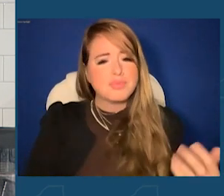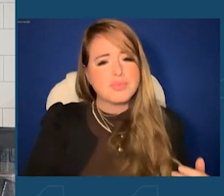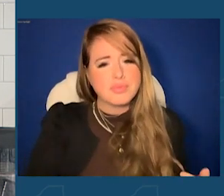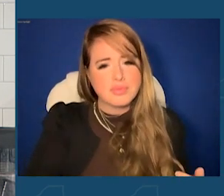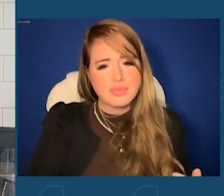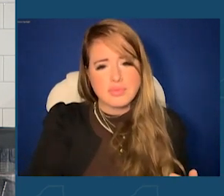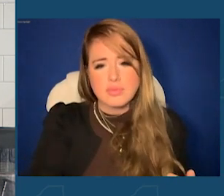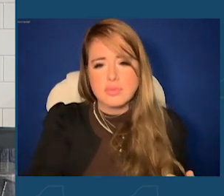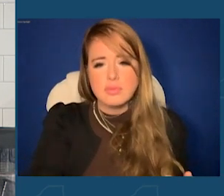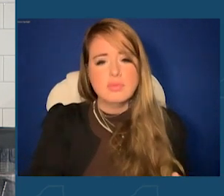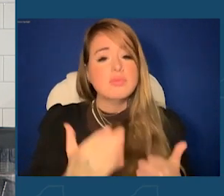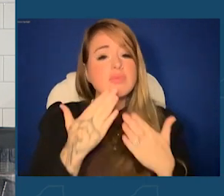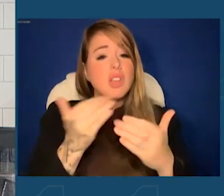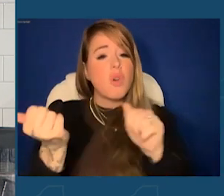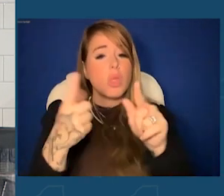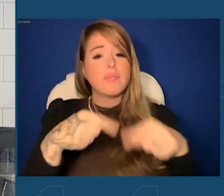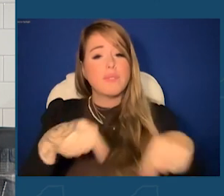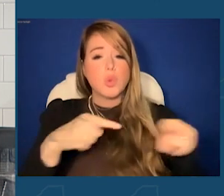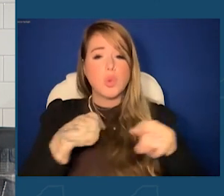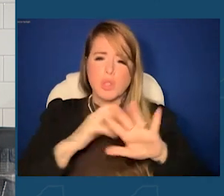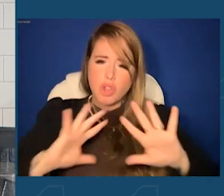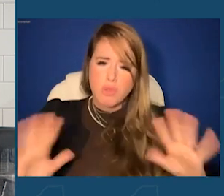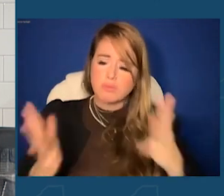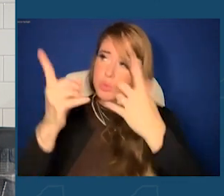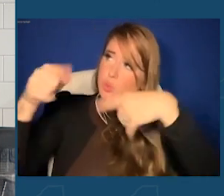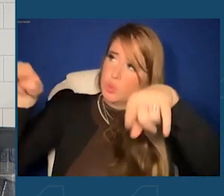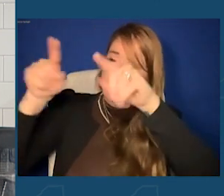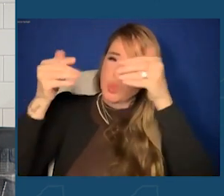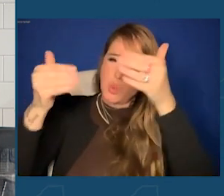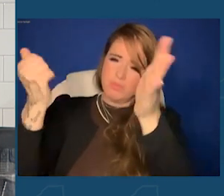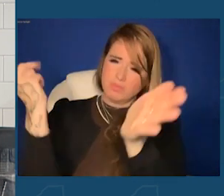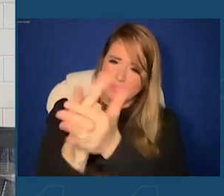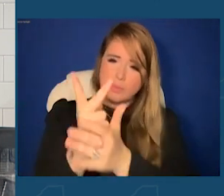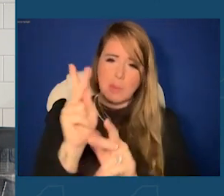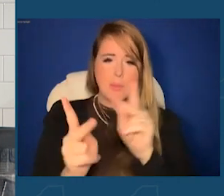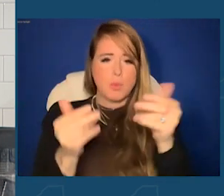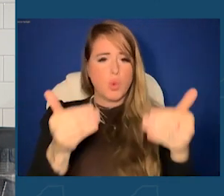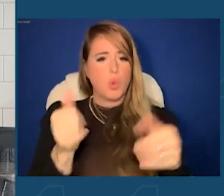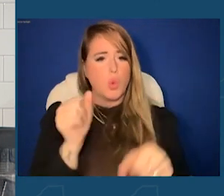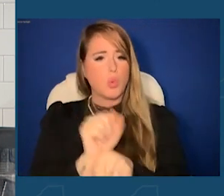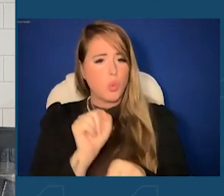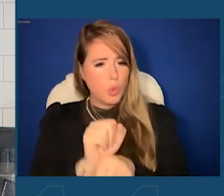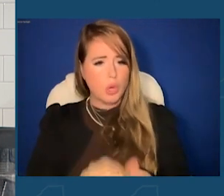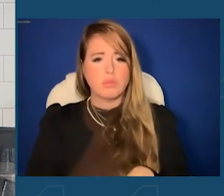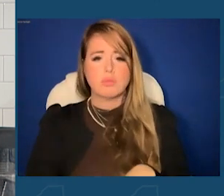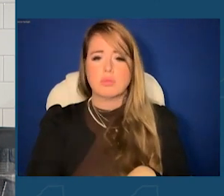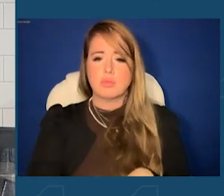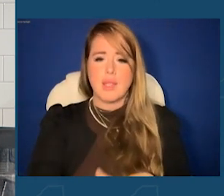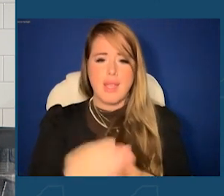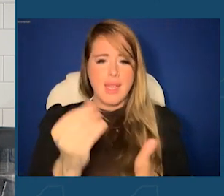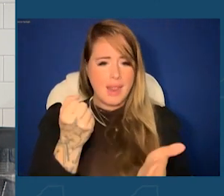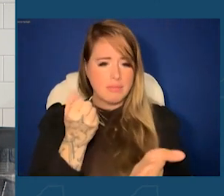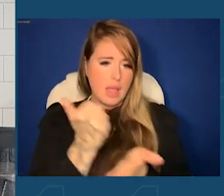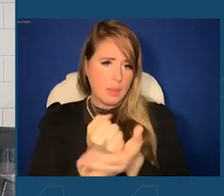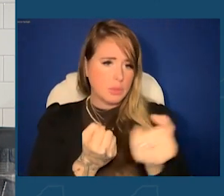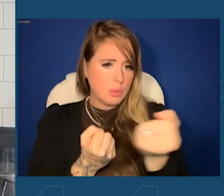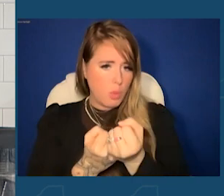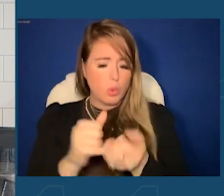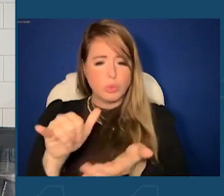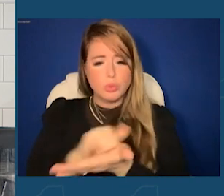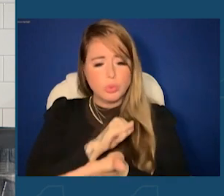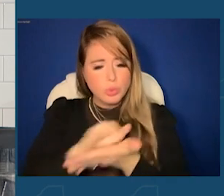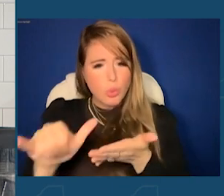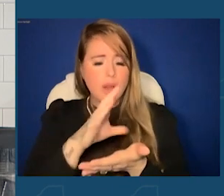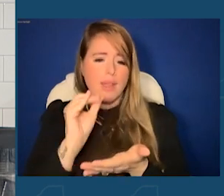urge you, authorize these folks to be able to work and help support New York and